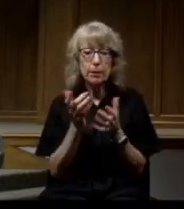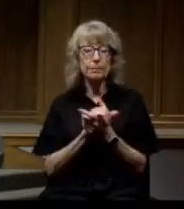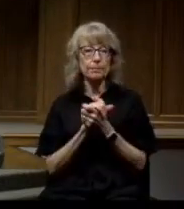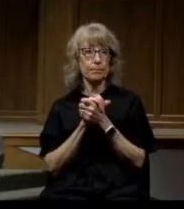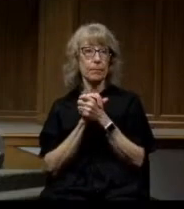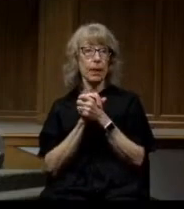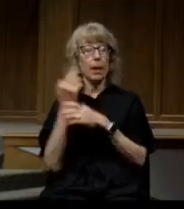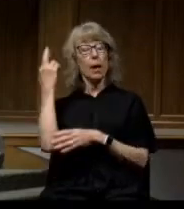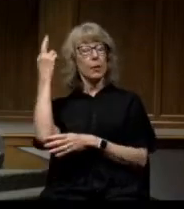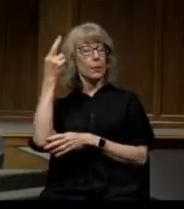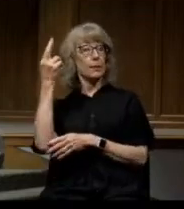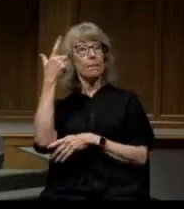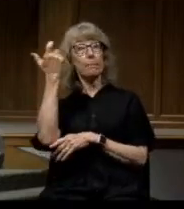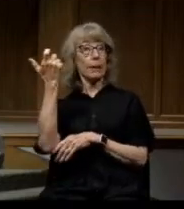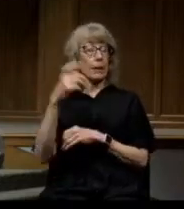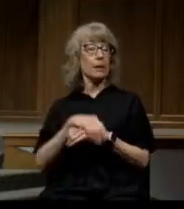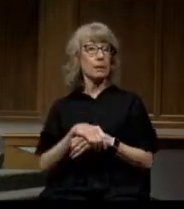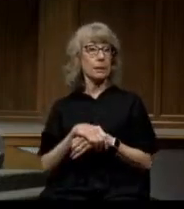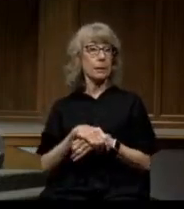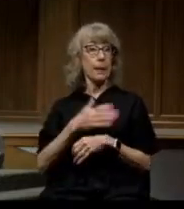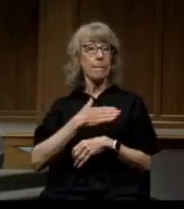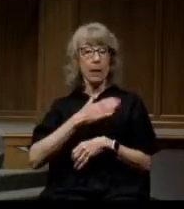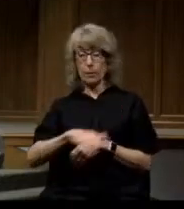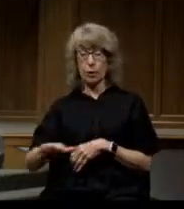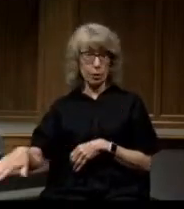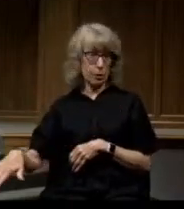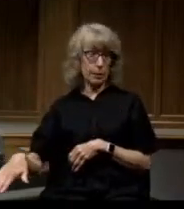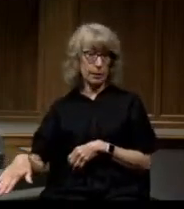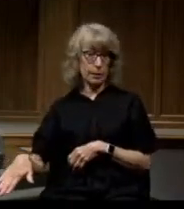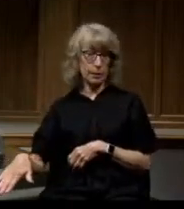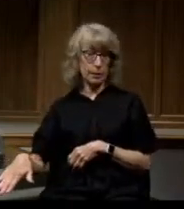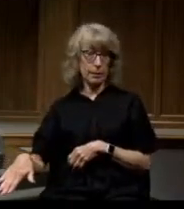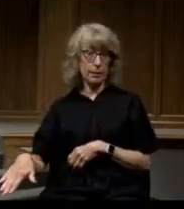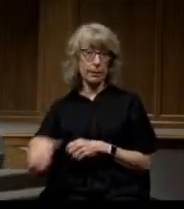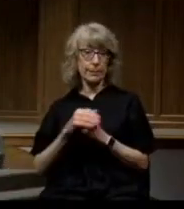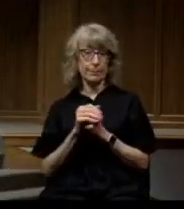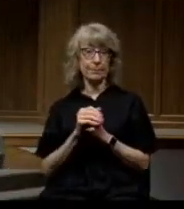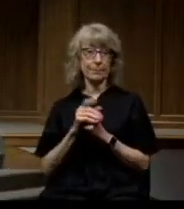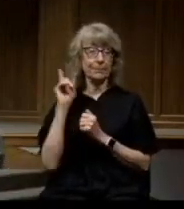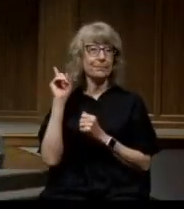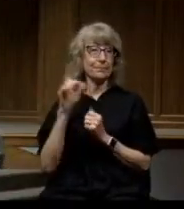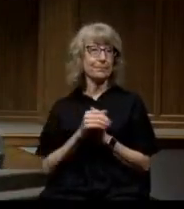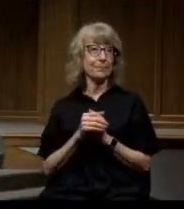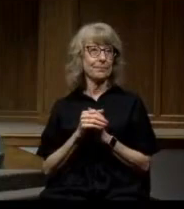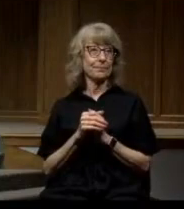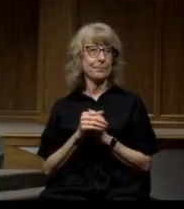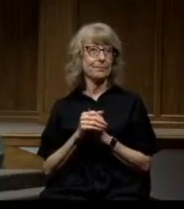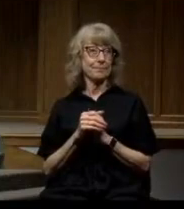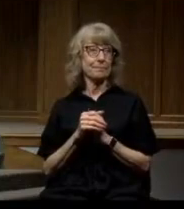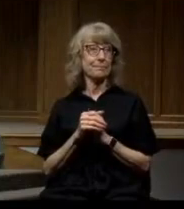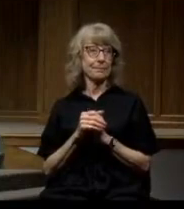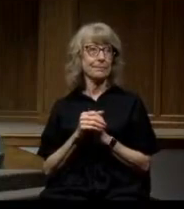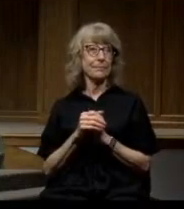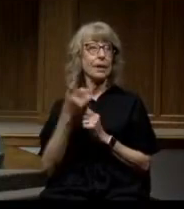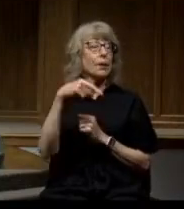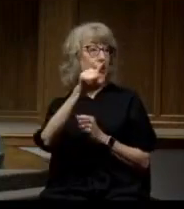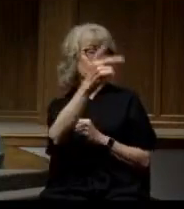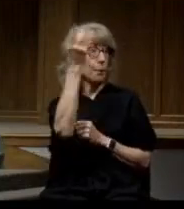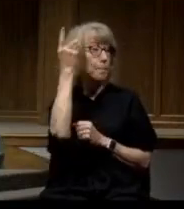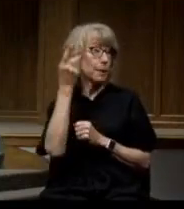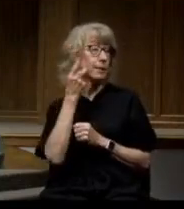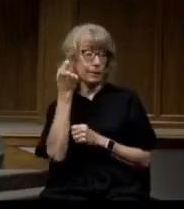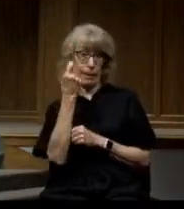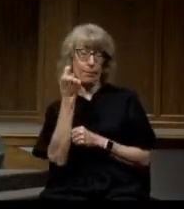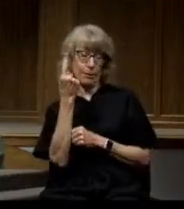day? Well, the reason is because my children happen to be at this stage. So put this picture up. So you parents know what this is